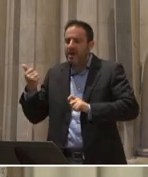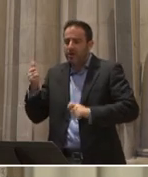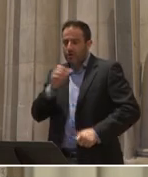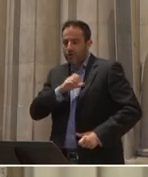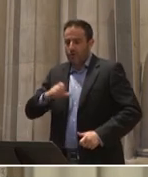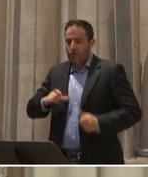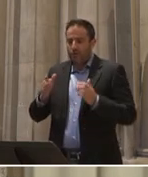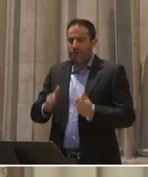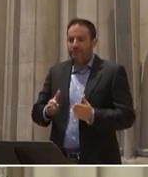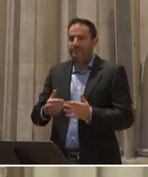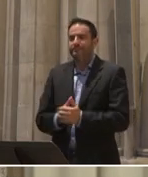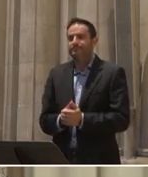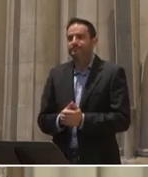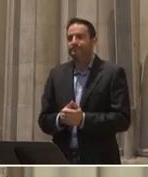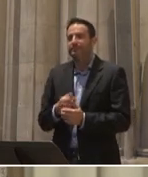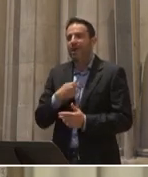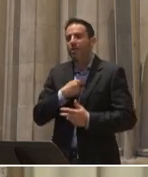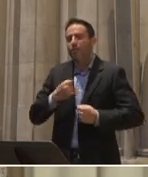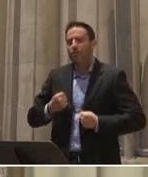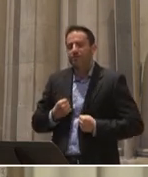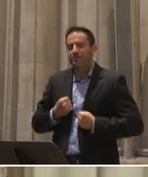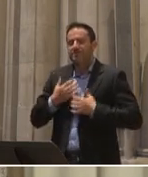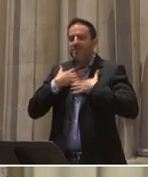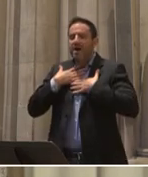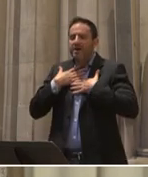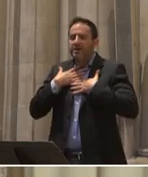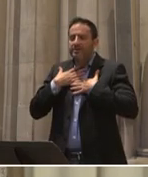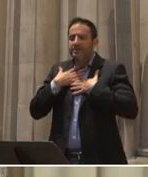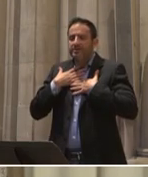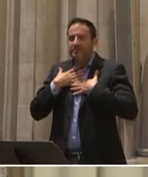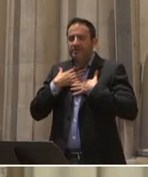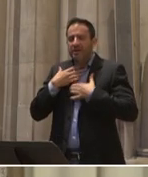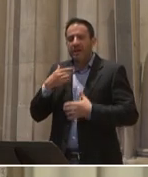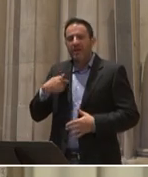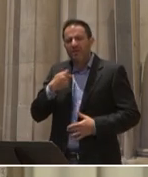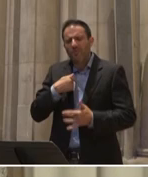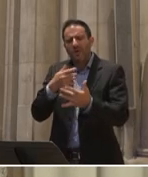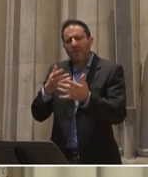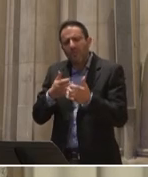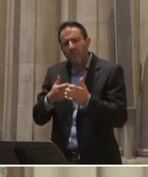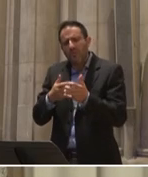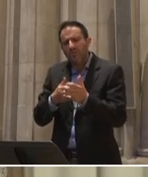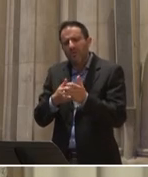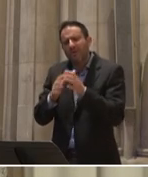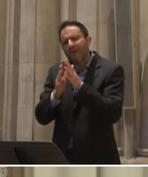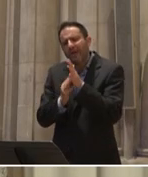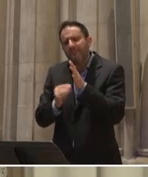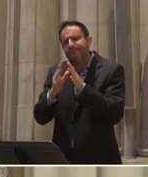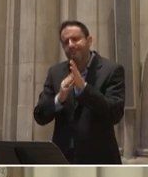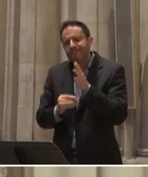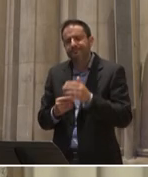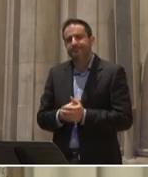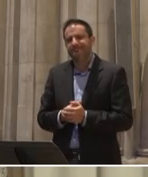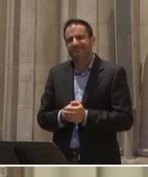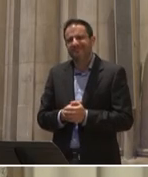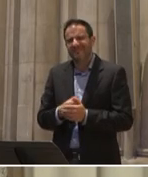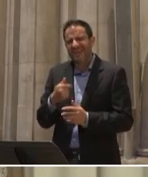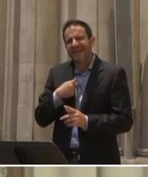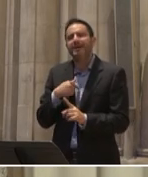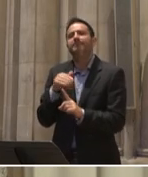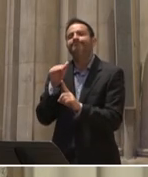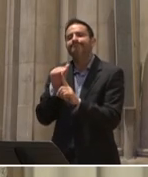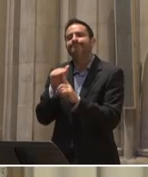follower that we are inspired by and seek to emulate. And I'm reminded here of